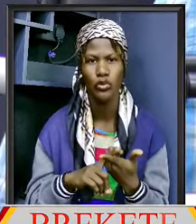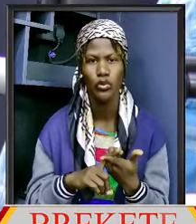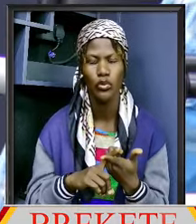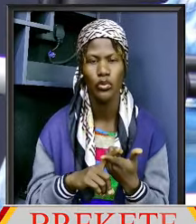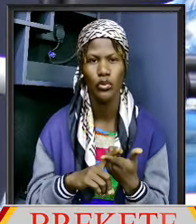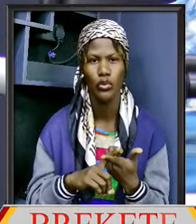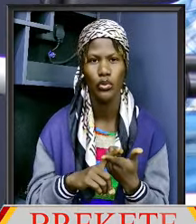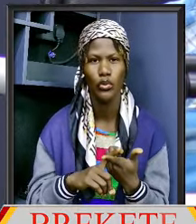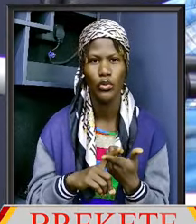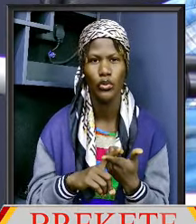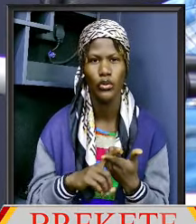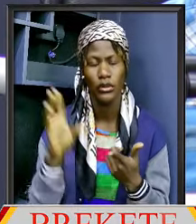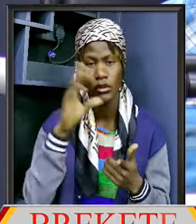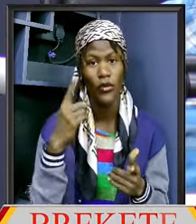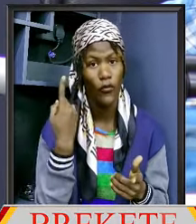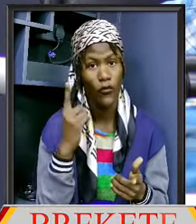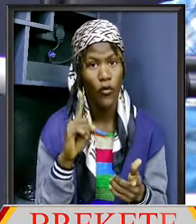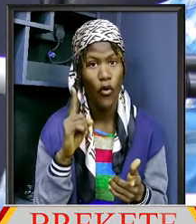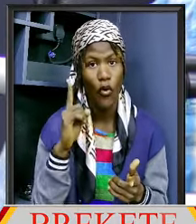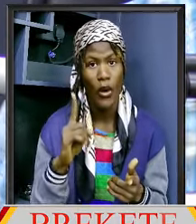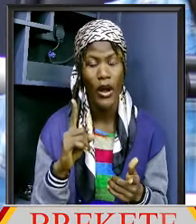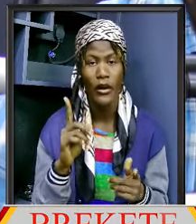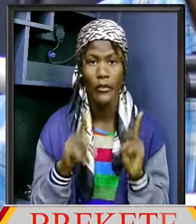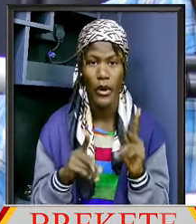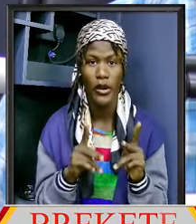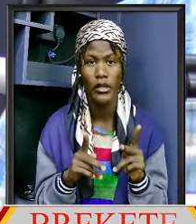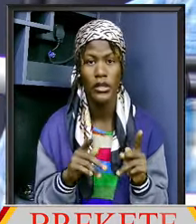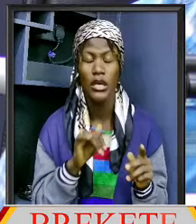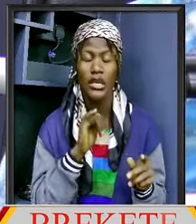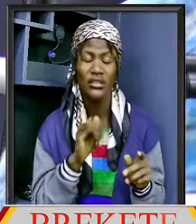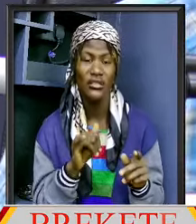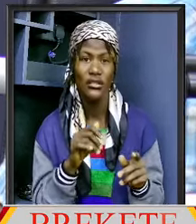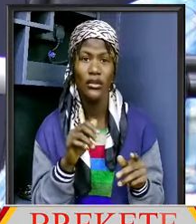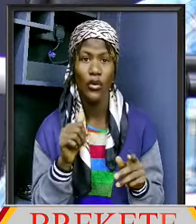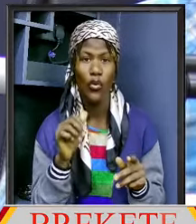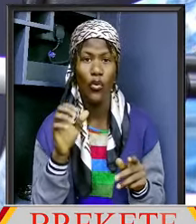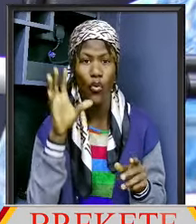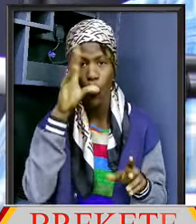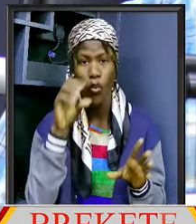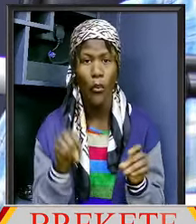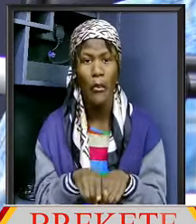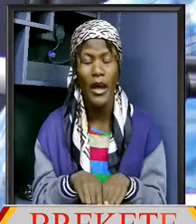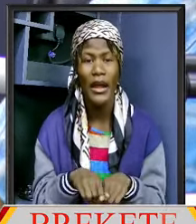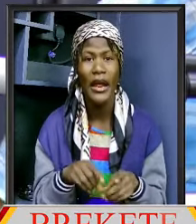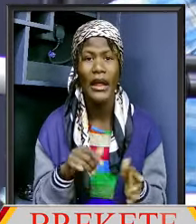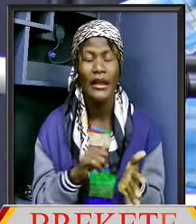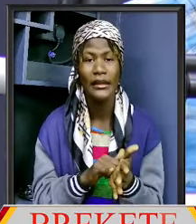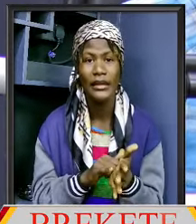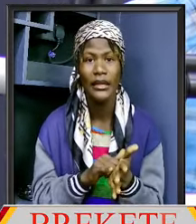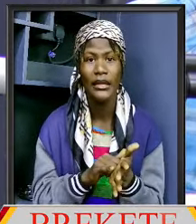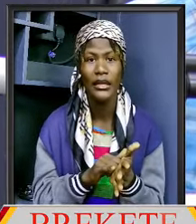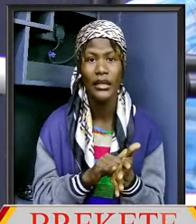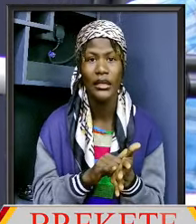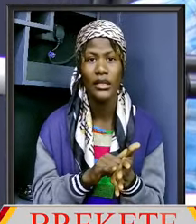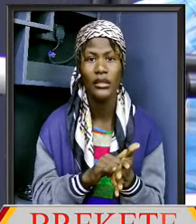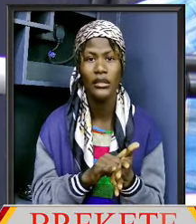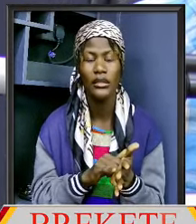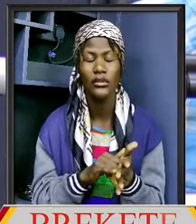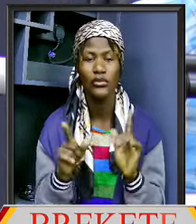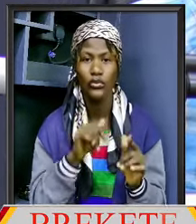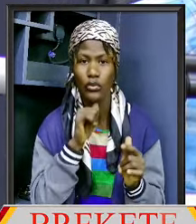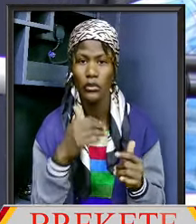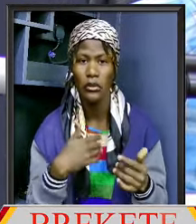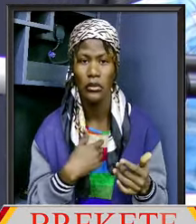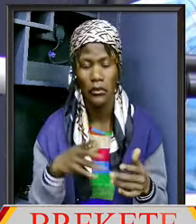the children during the war without any body with her. Presently also living with one of the women in the community